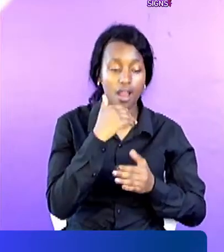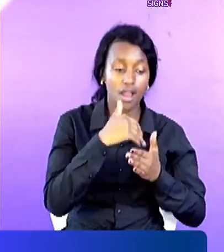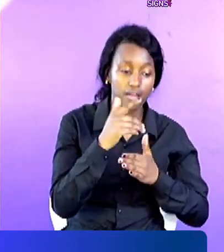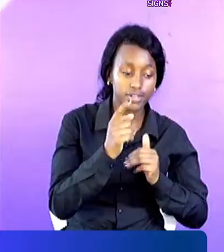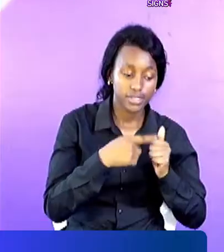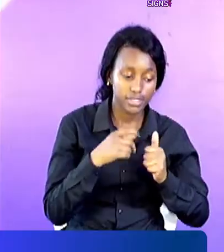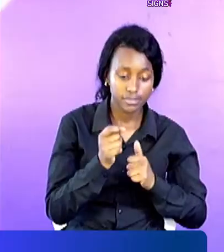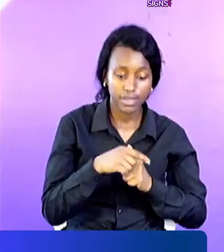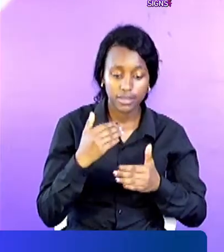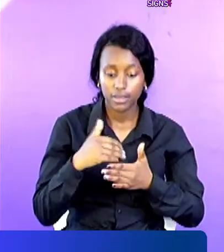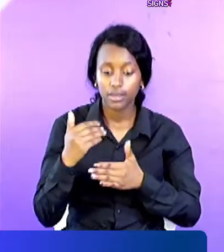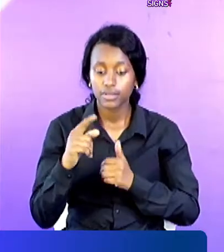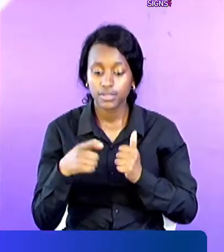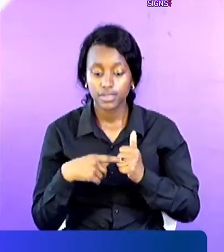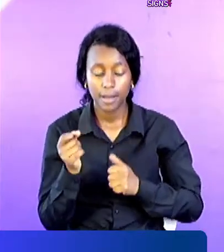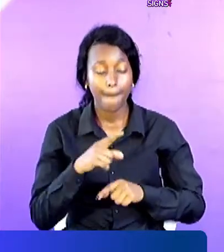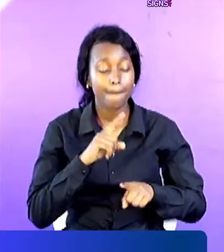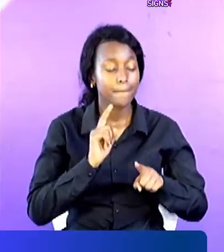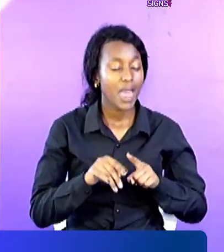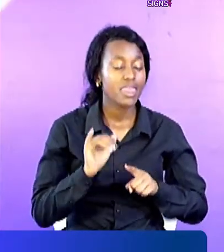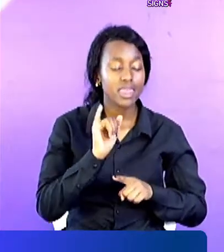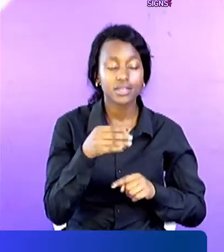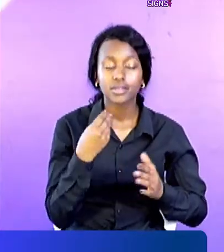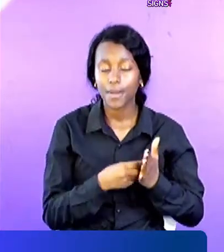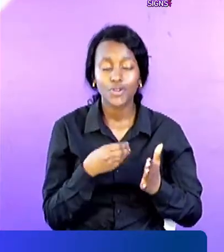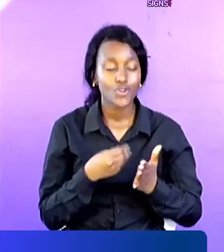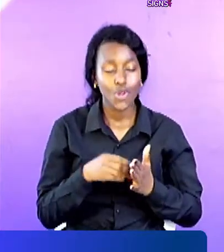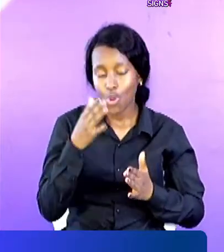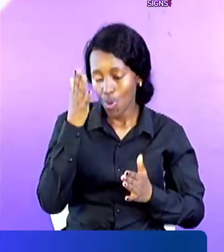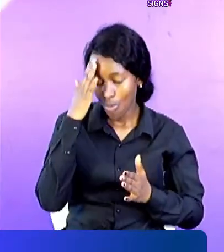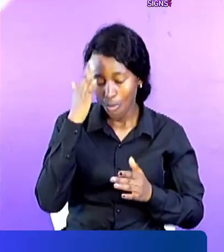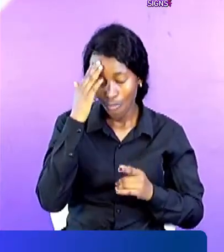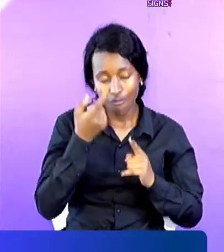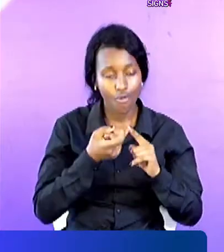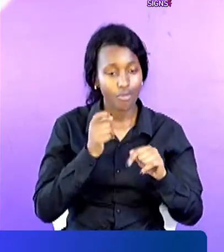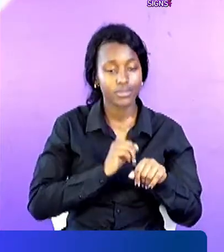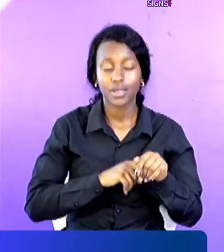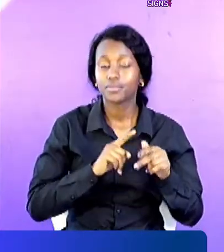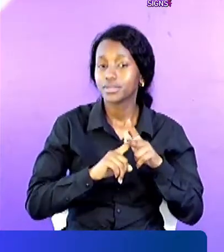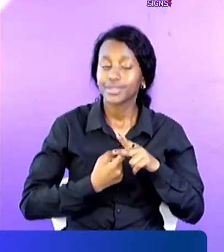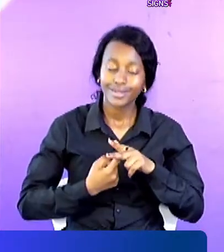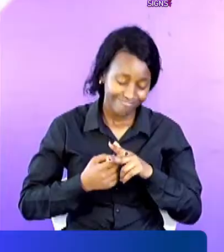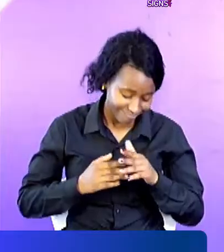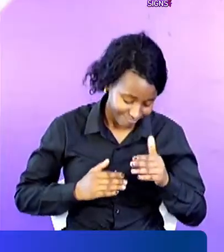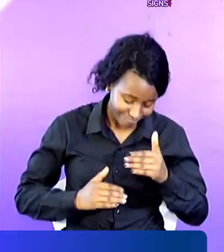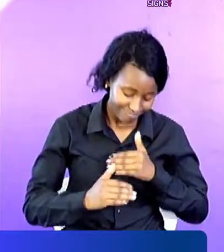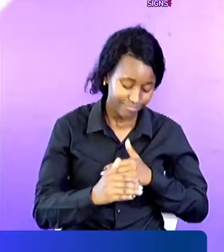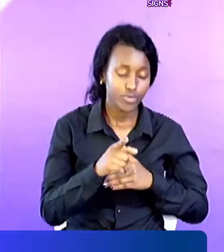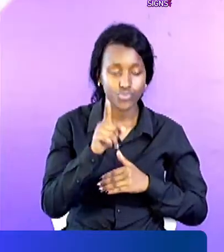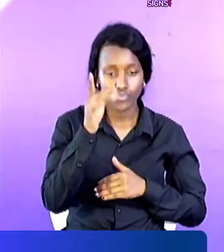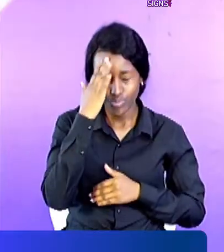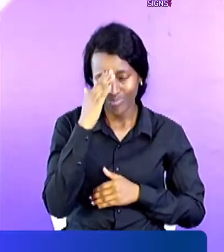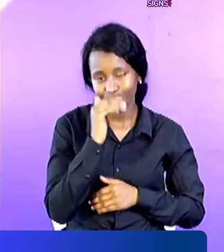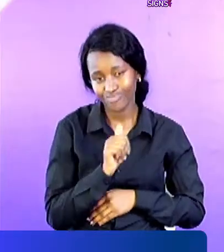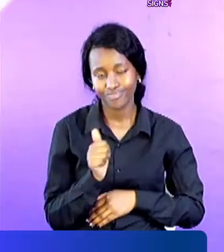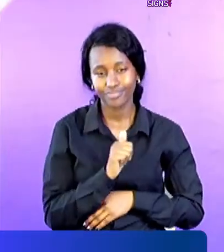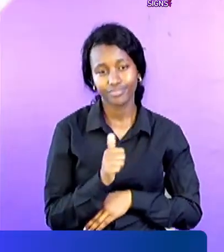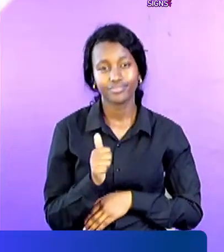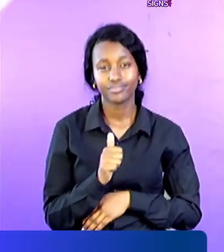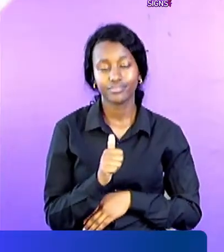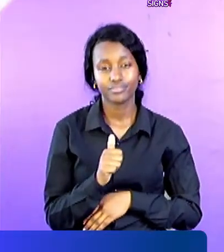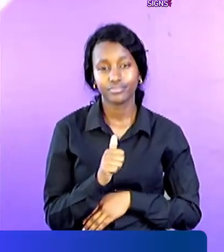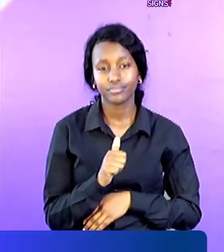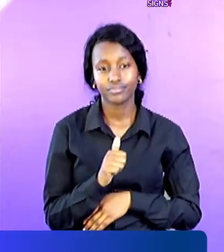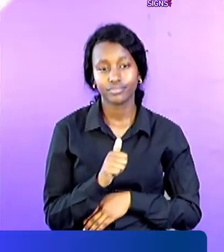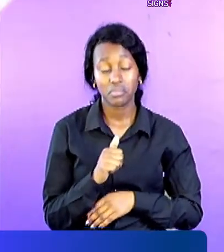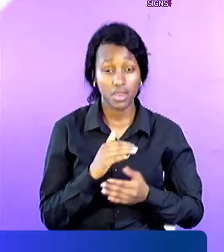is known from the beginning, that on this particular day, This one is going to hit my this account. one is going to hit my account without fail. 6